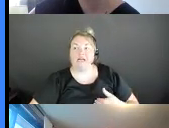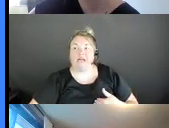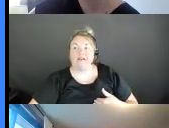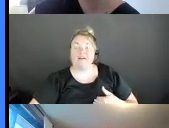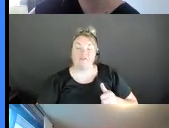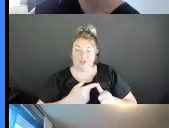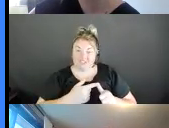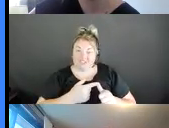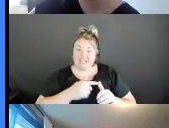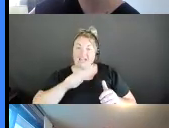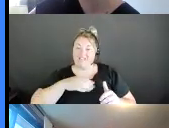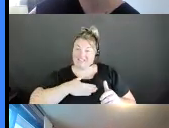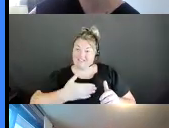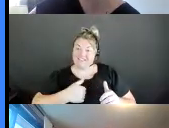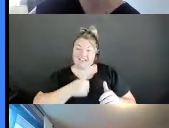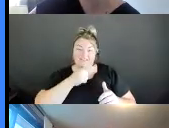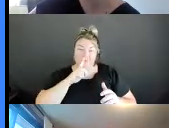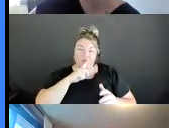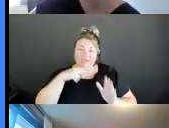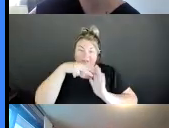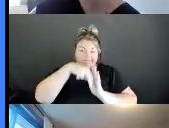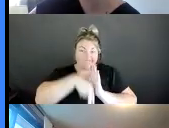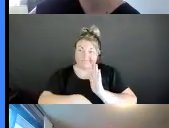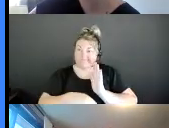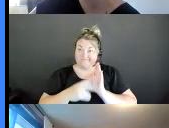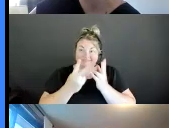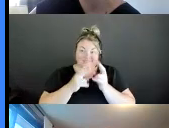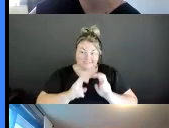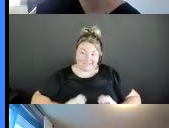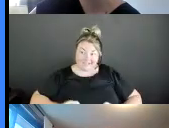into this version, as it did the previous. So